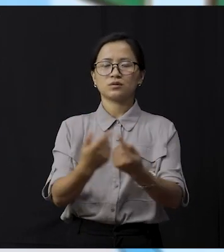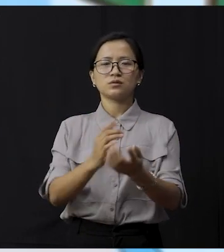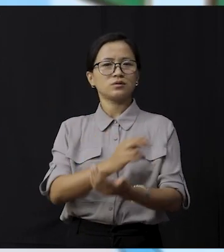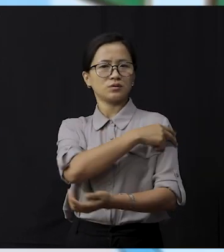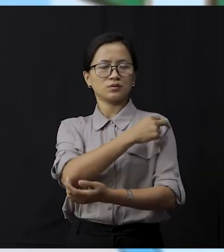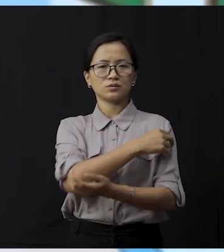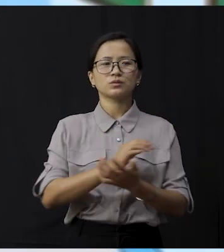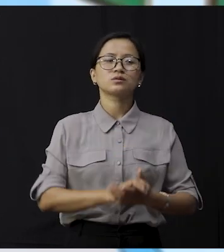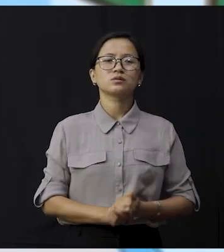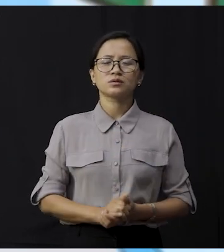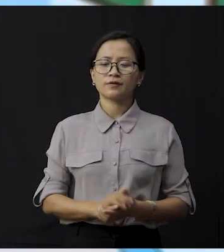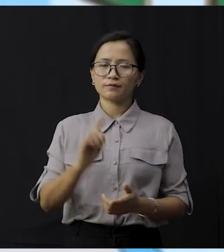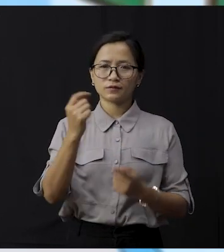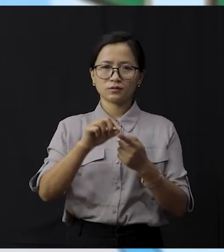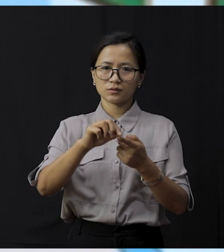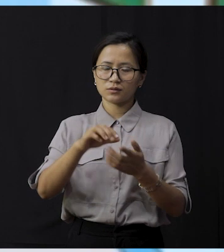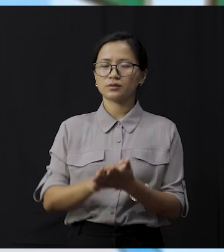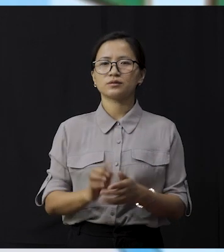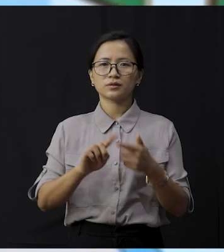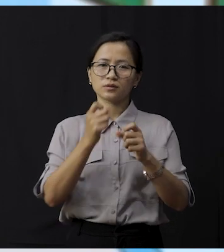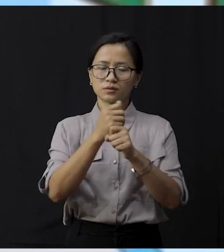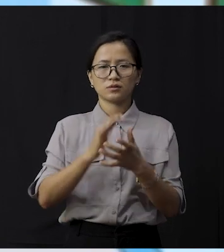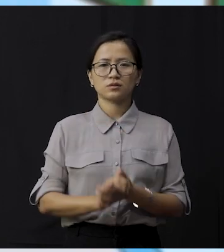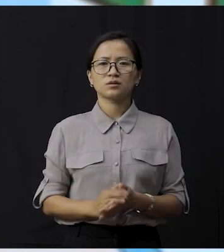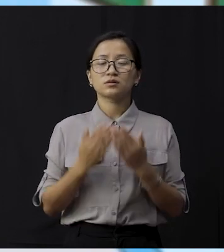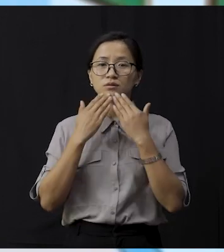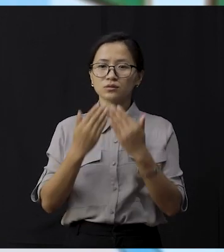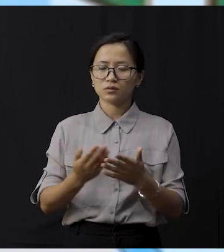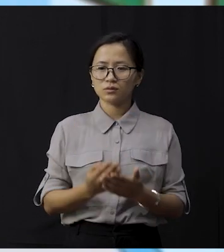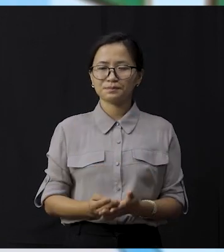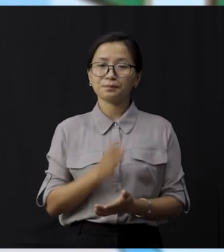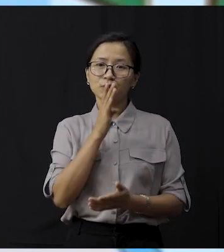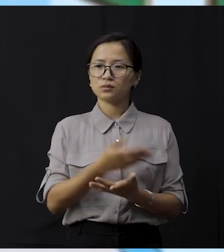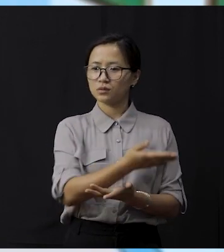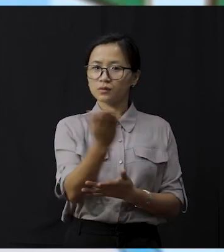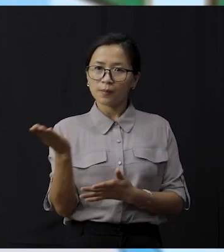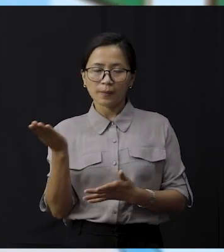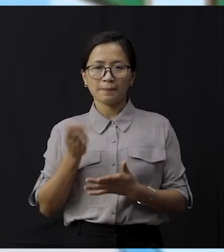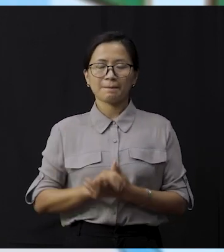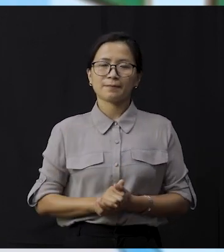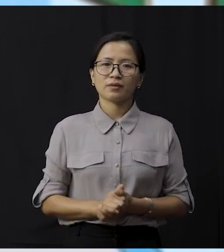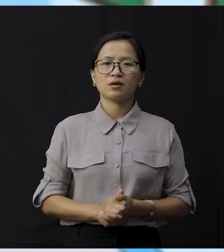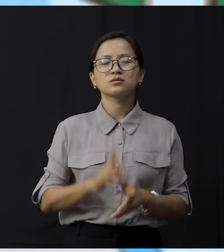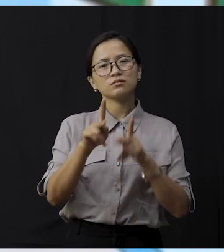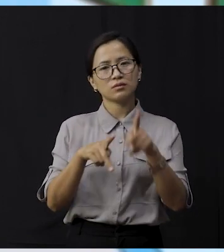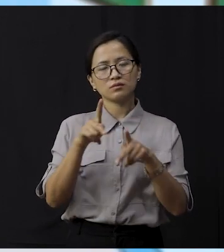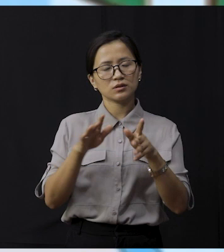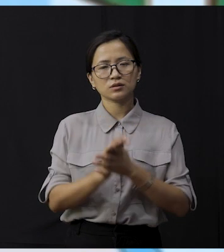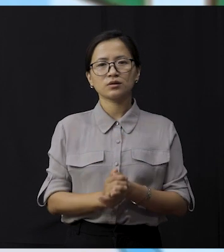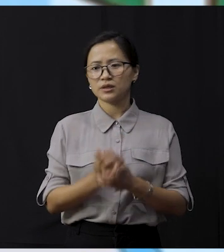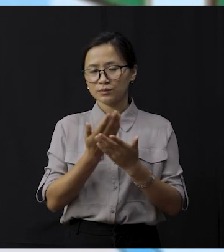the first we can take the examples of a school. A school belongs to you, yes or no? A school is a public